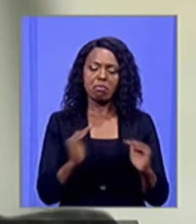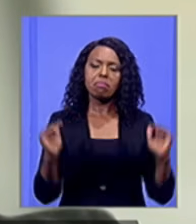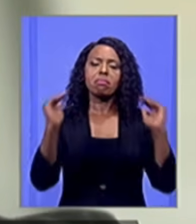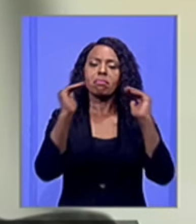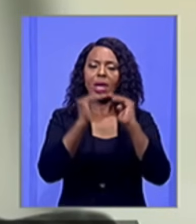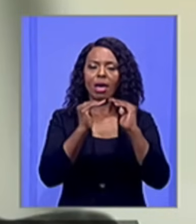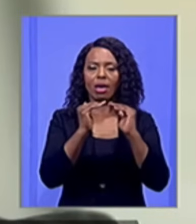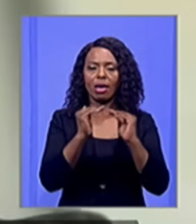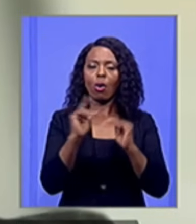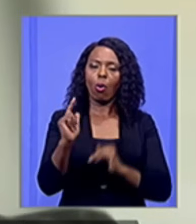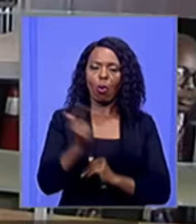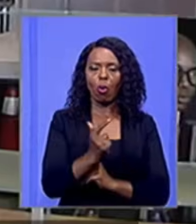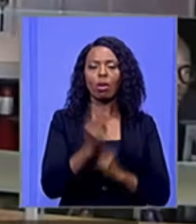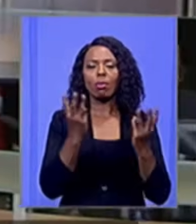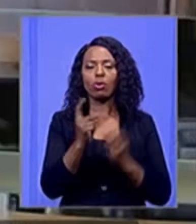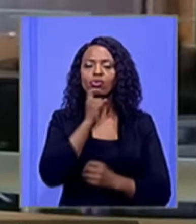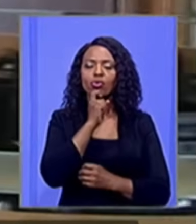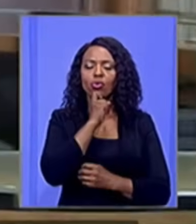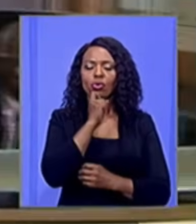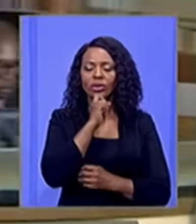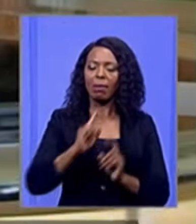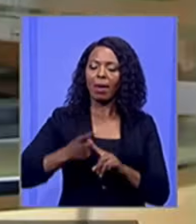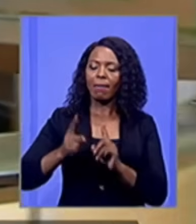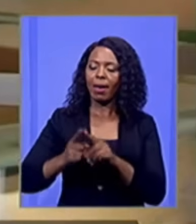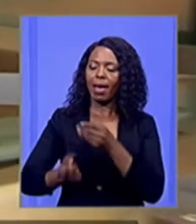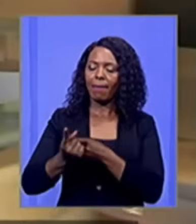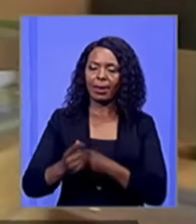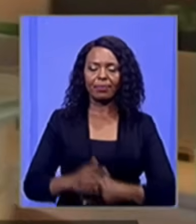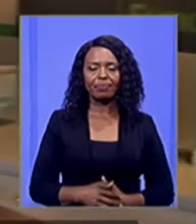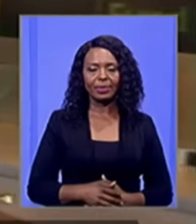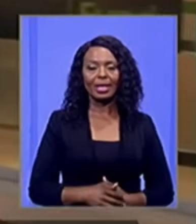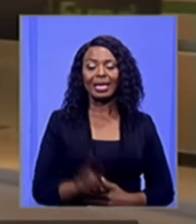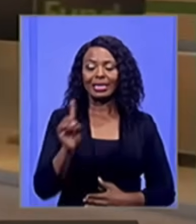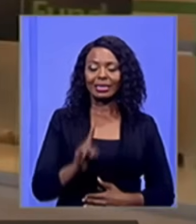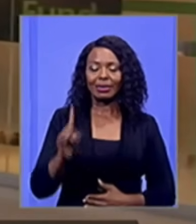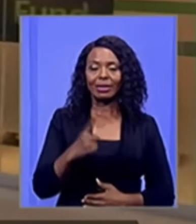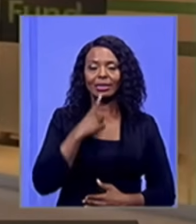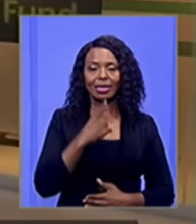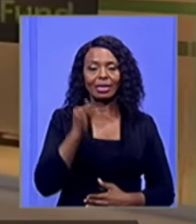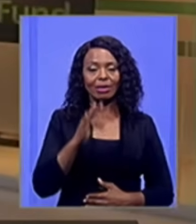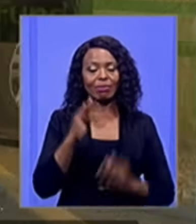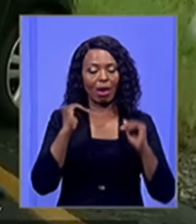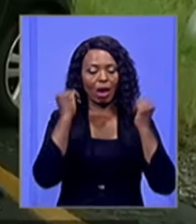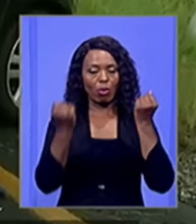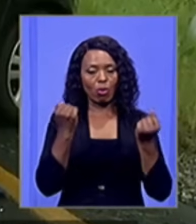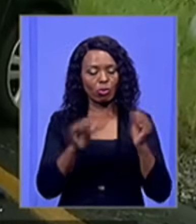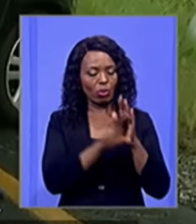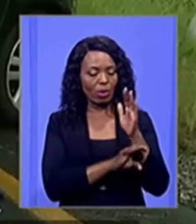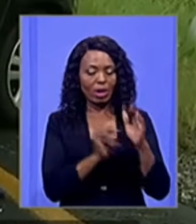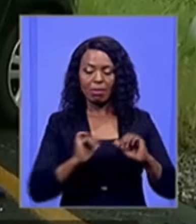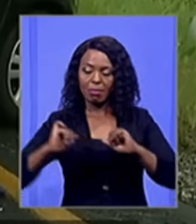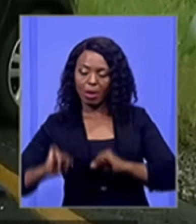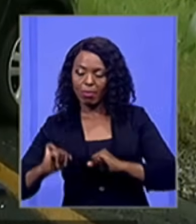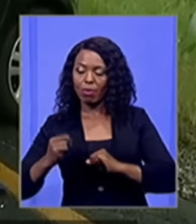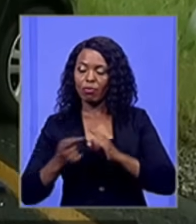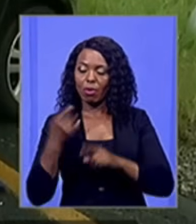of all road accident users. Discovery ere e bang lekgotla le lela dia kahlolo e dumelana le kopo ya RAF e